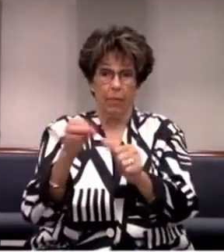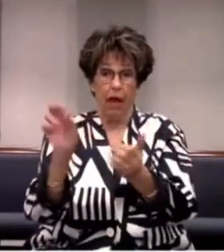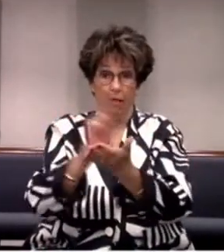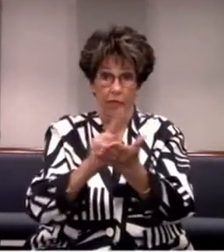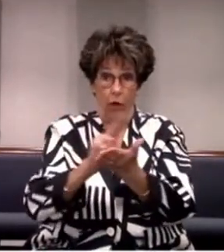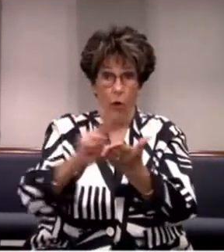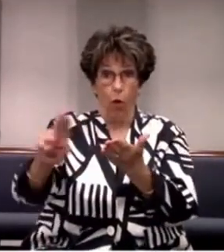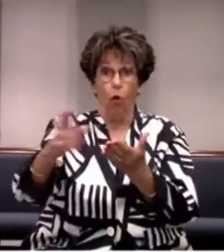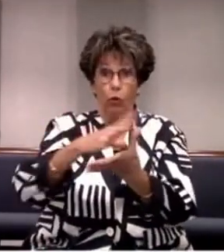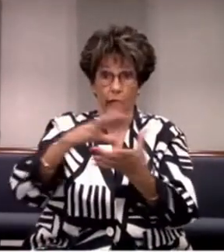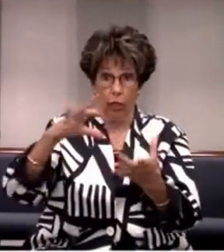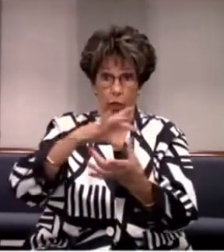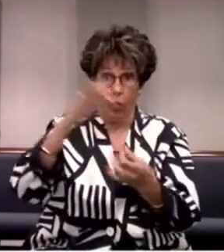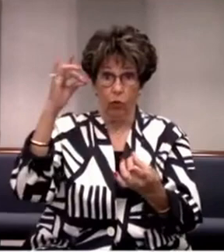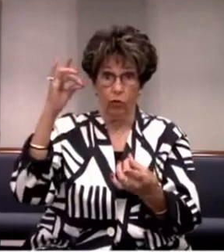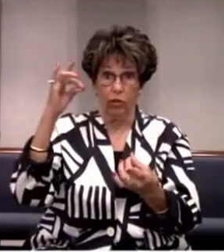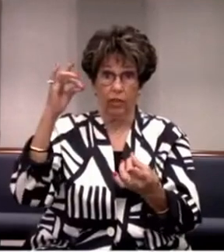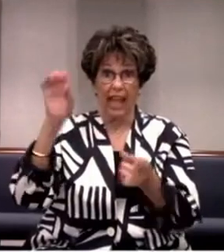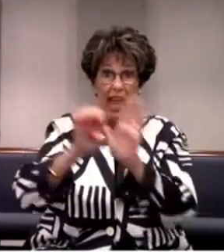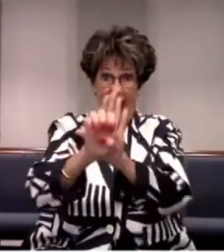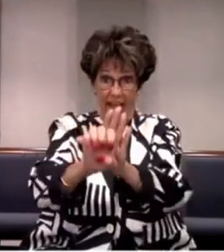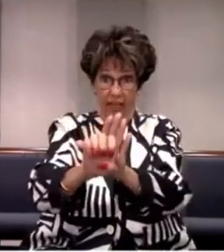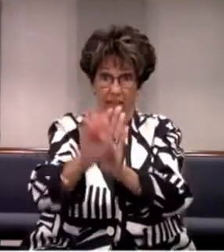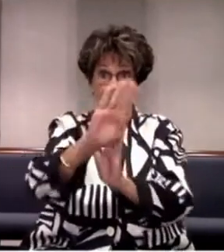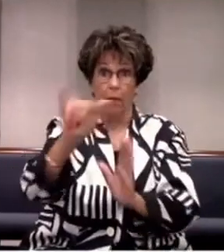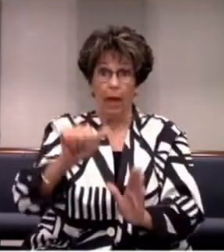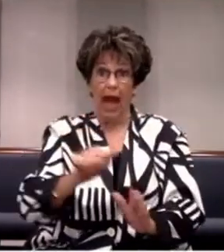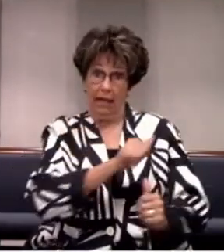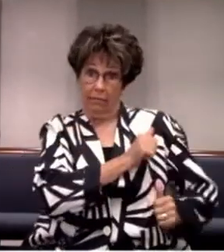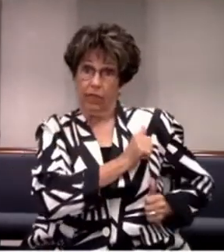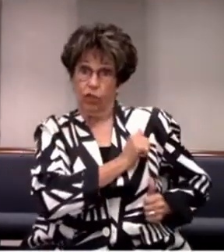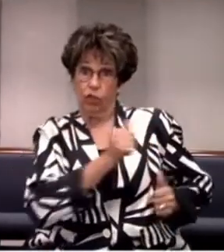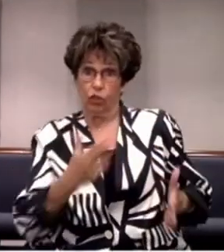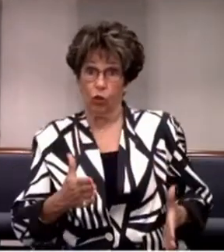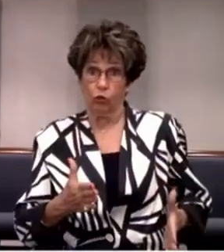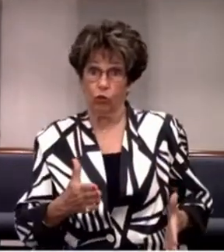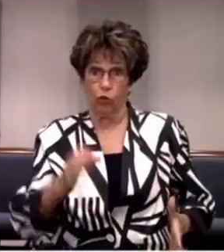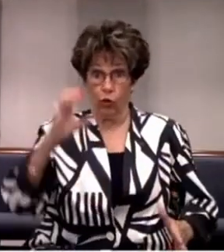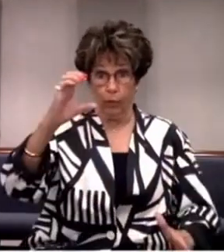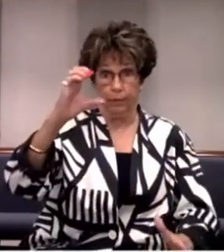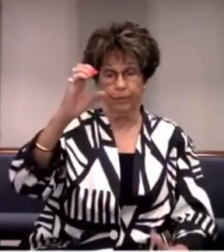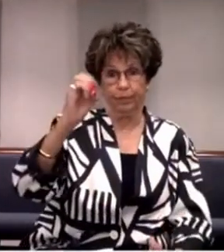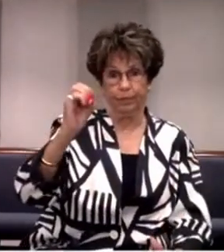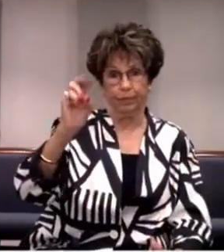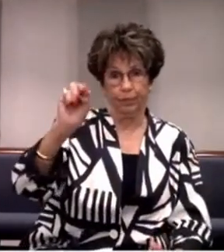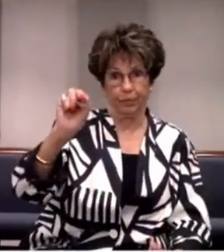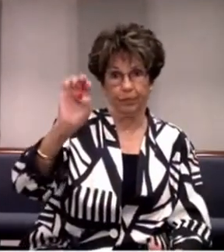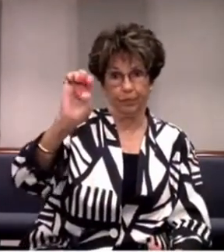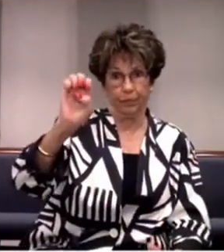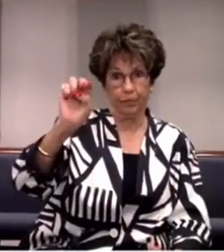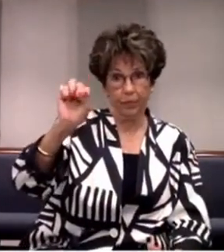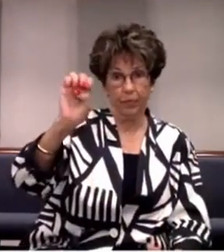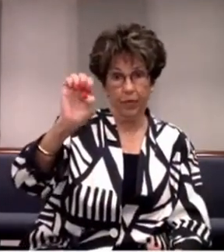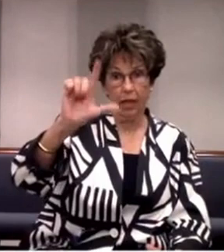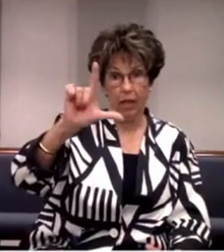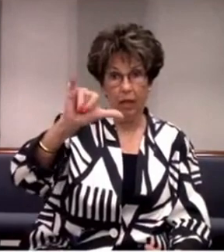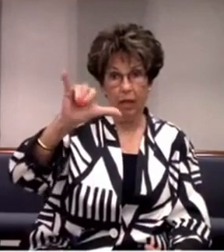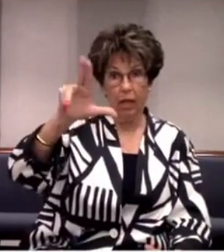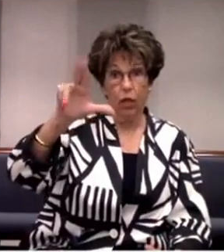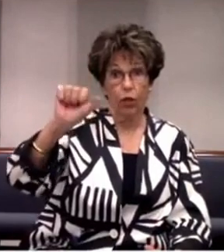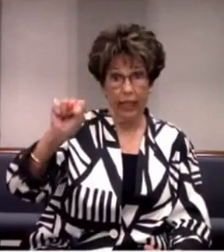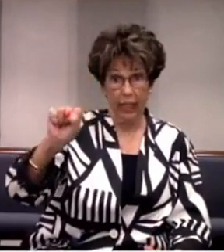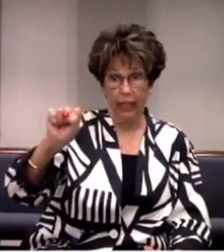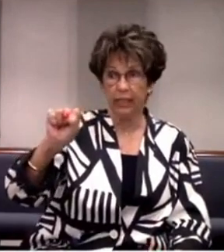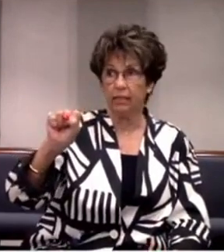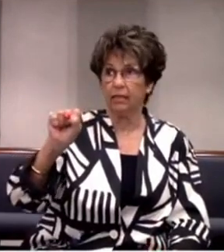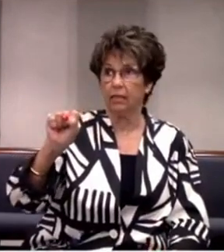is evidenced here by Cornelius, as should be evidenced in our life, is immediately evidenced. When you go back to verses